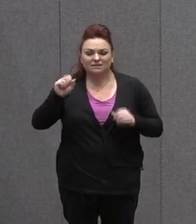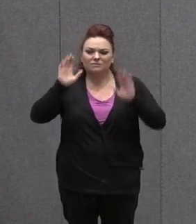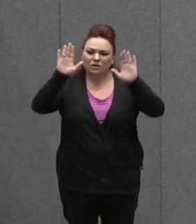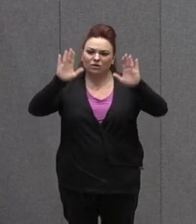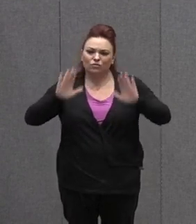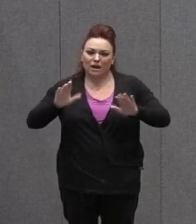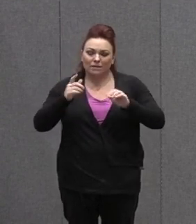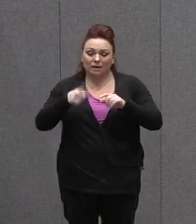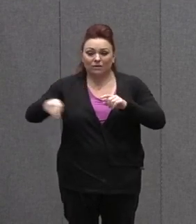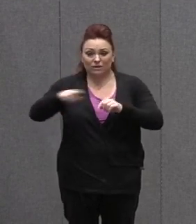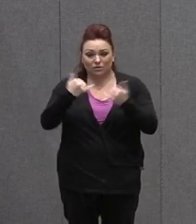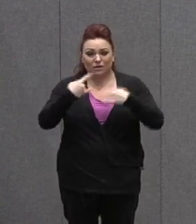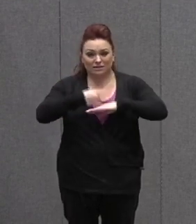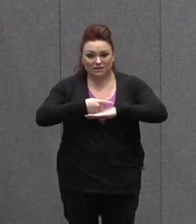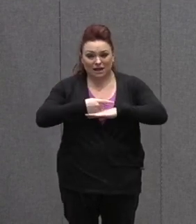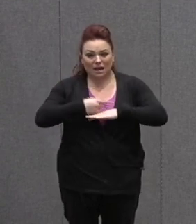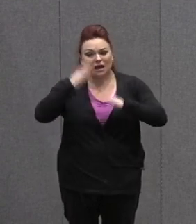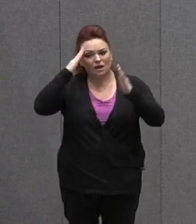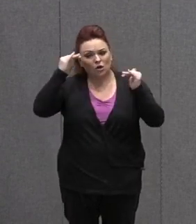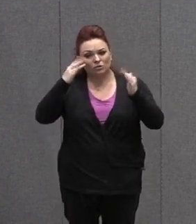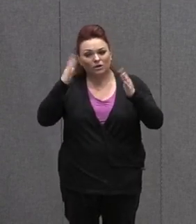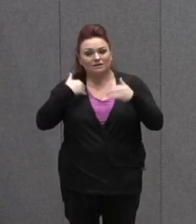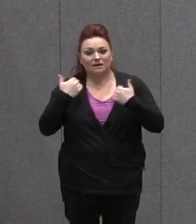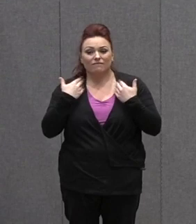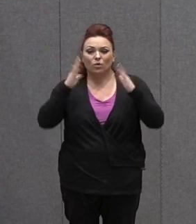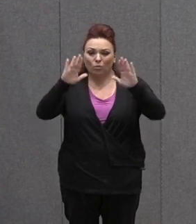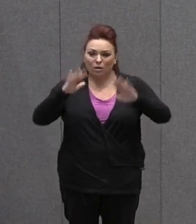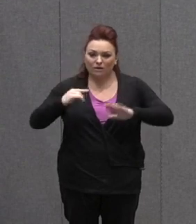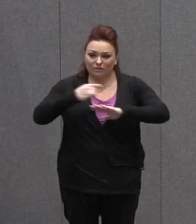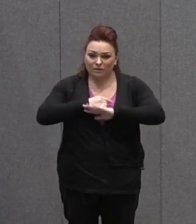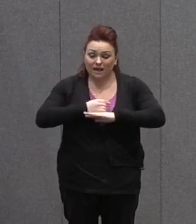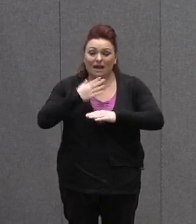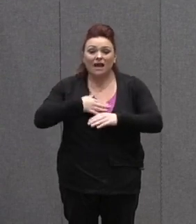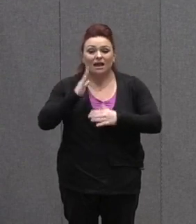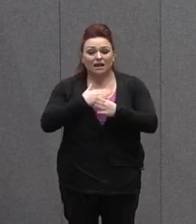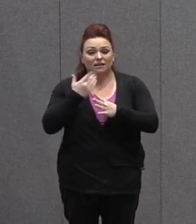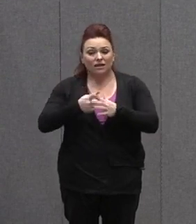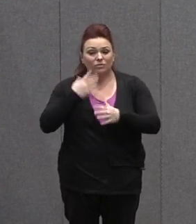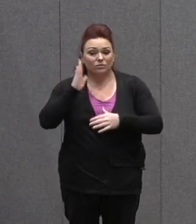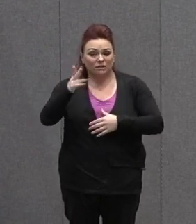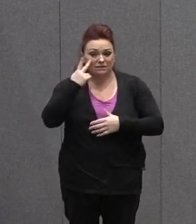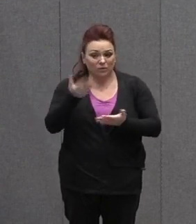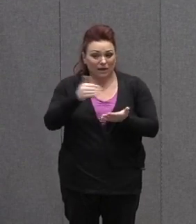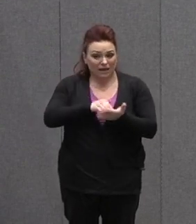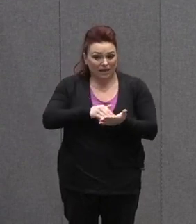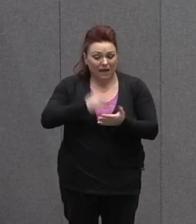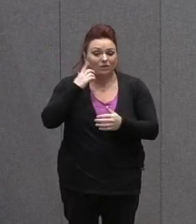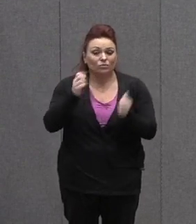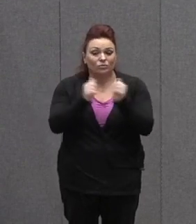afternoon, and we'll see you next time on At Home with APS. See you later.